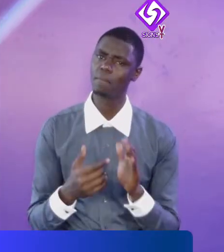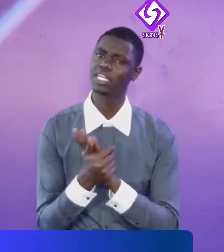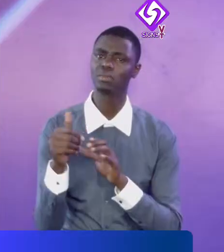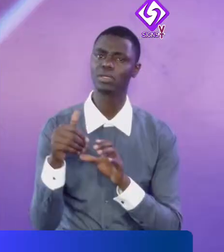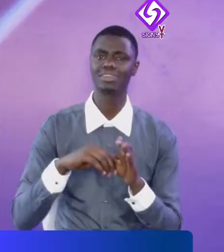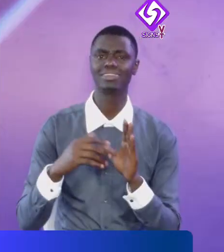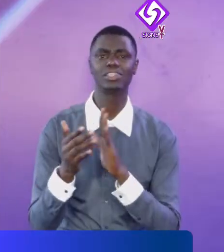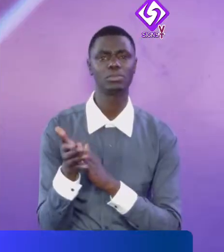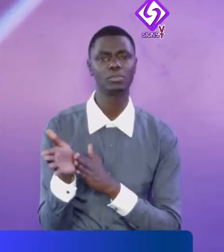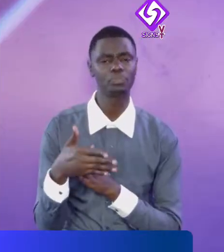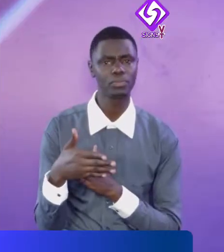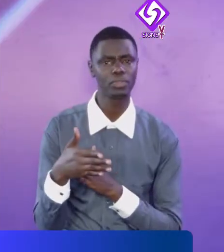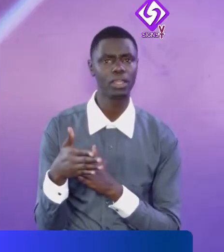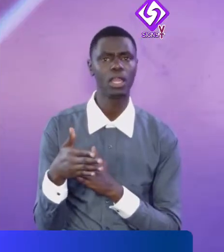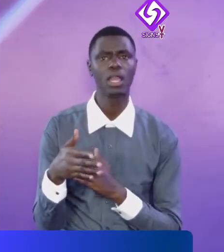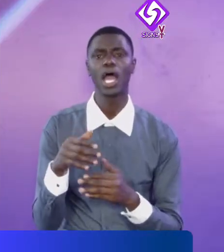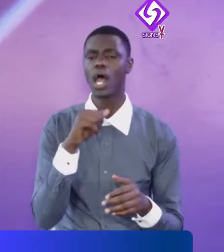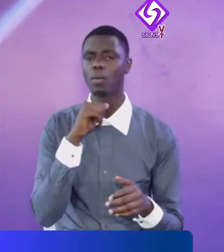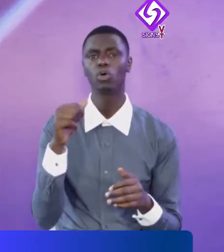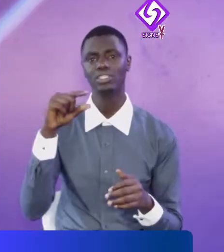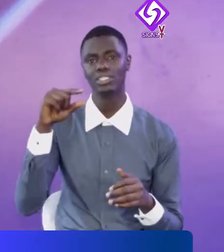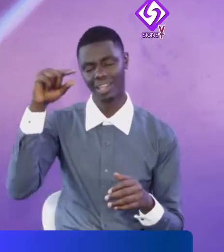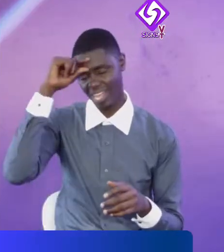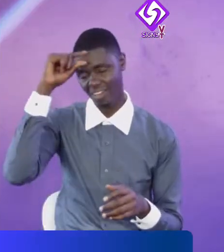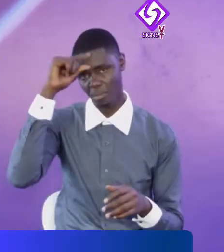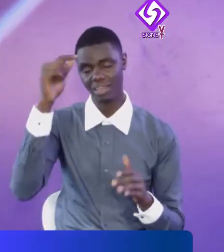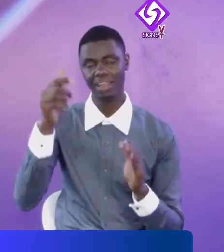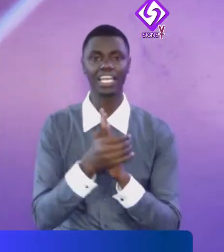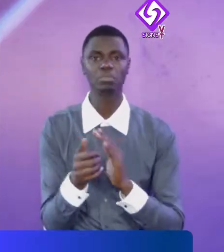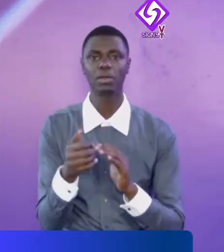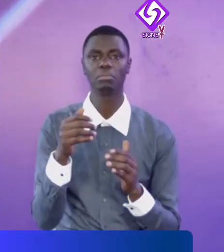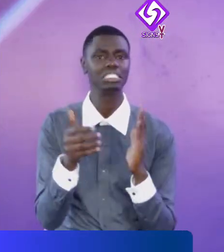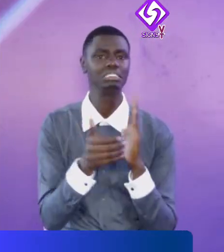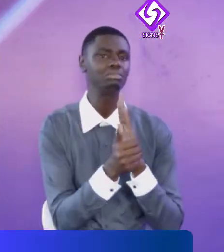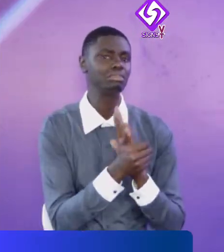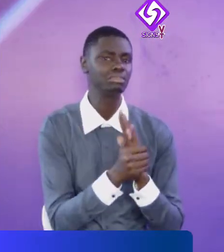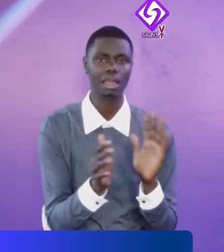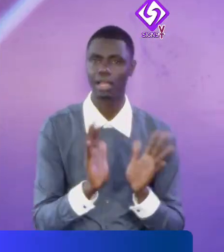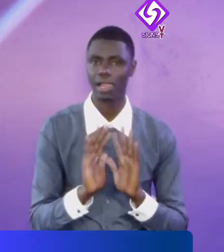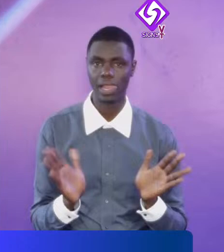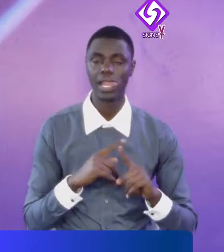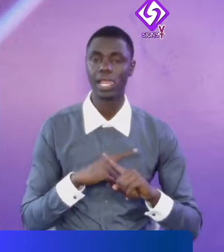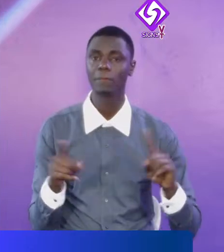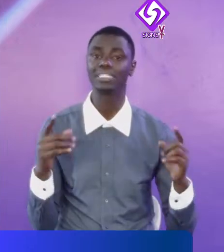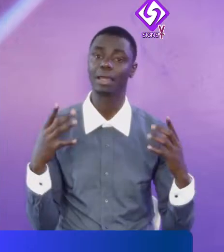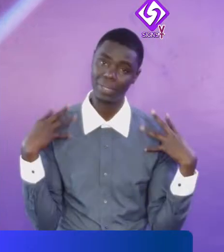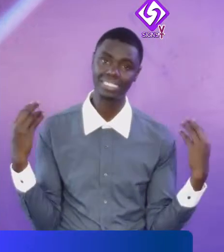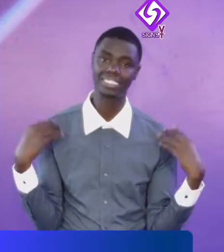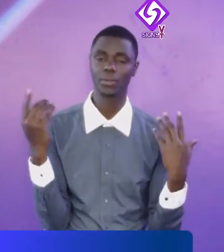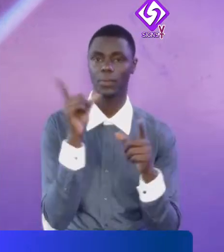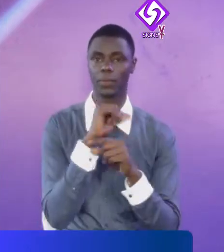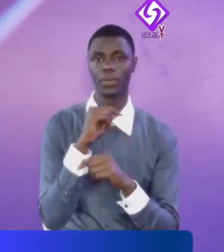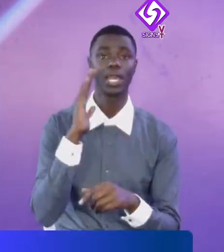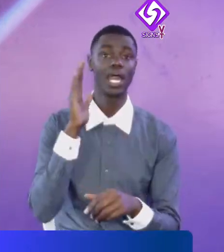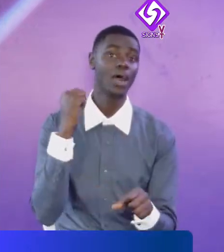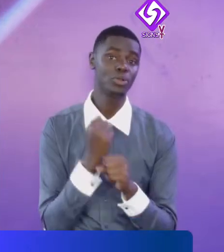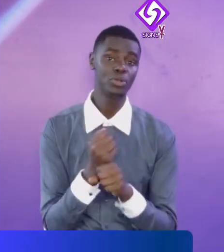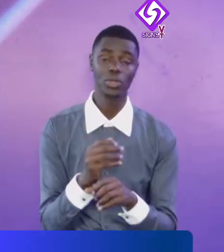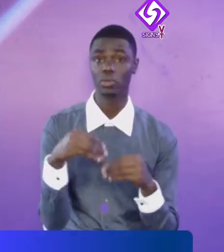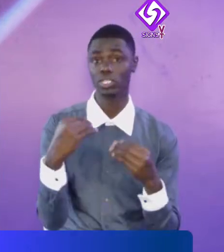diplomacy. I'm not called governance expert just by theory. I'm a governance expert in practice. I'll give you a solid